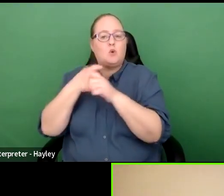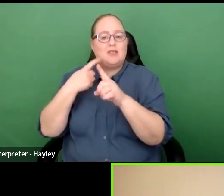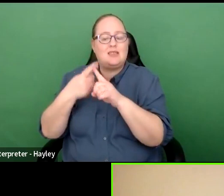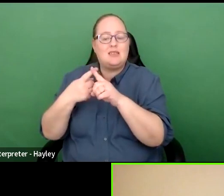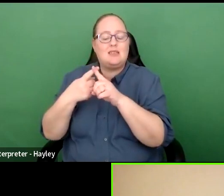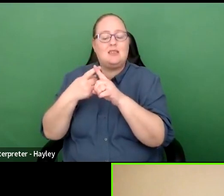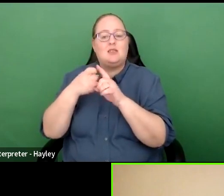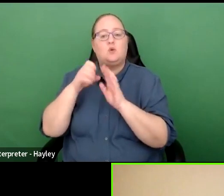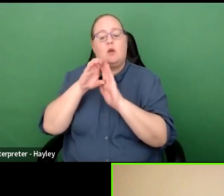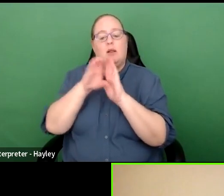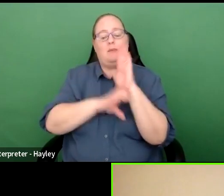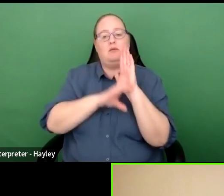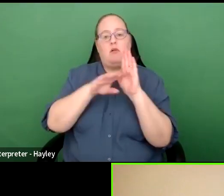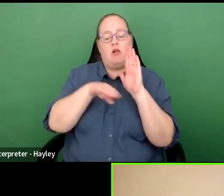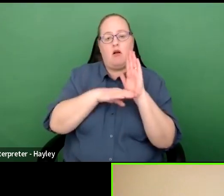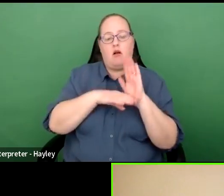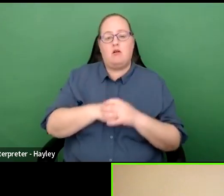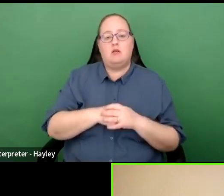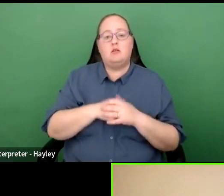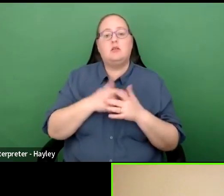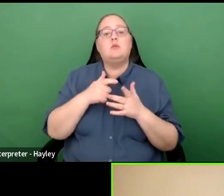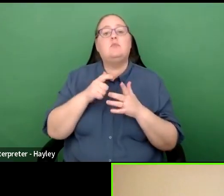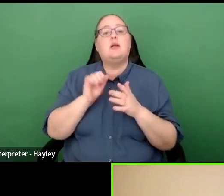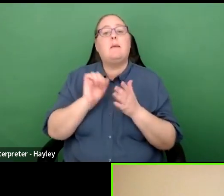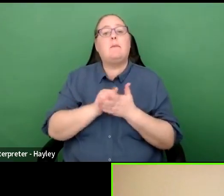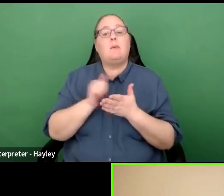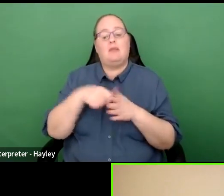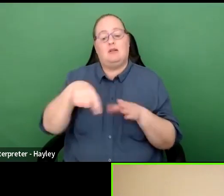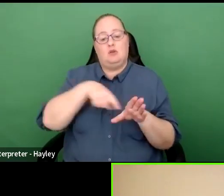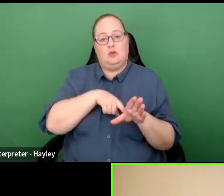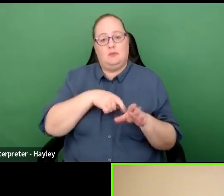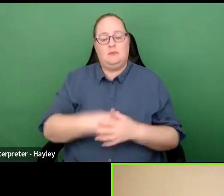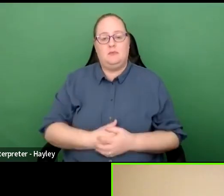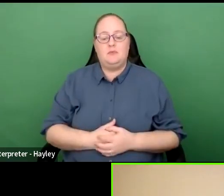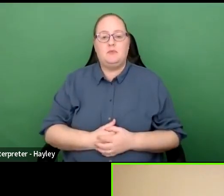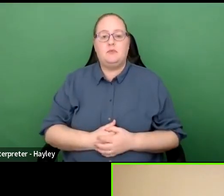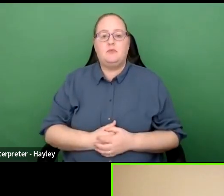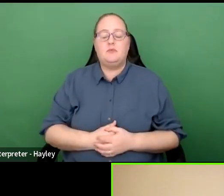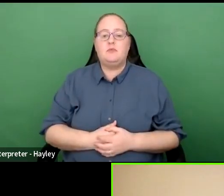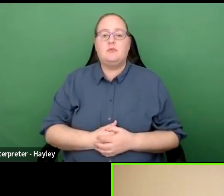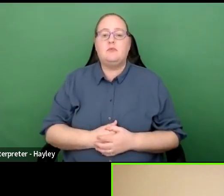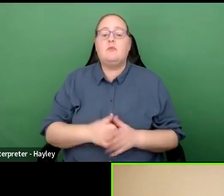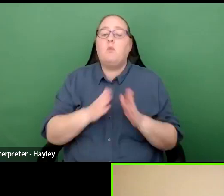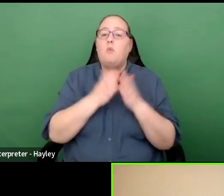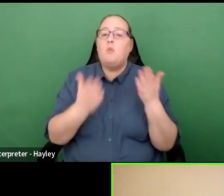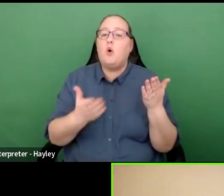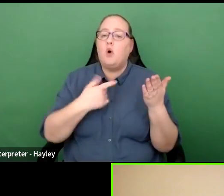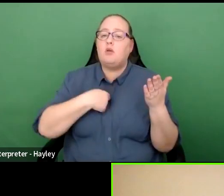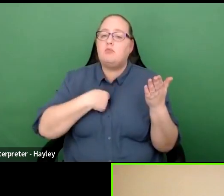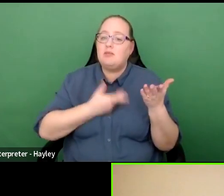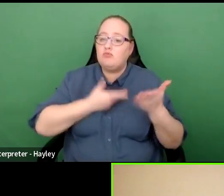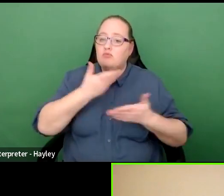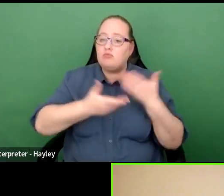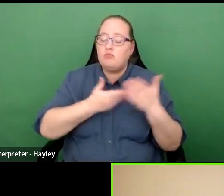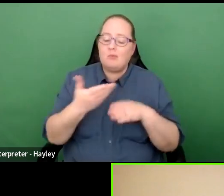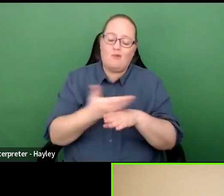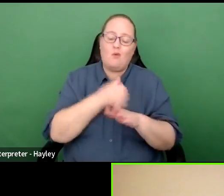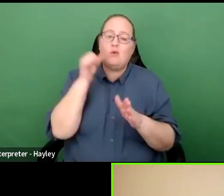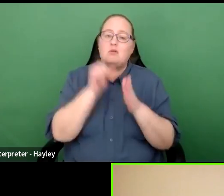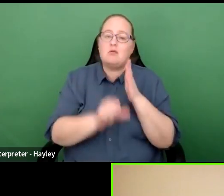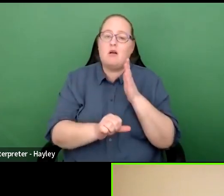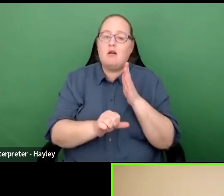University Press this year. I would like to say a few words about this book, if you allow me,